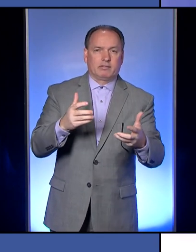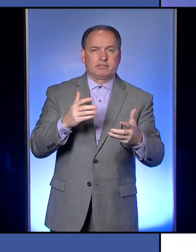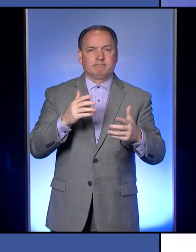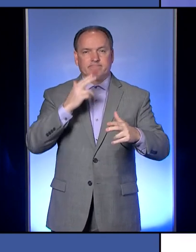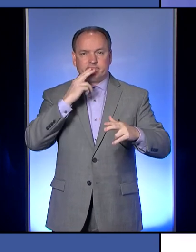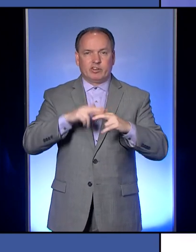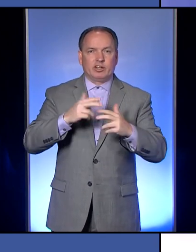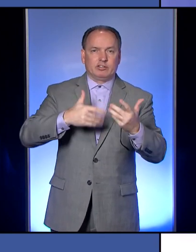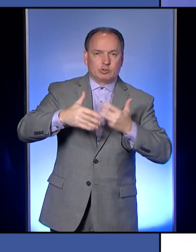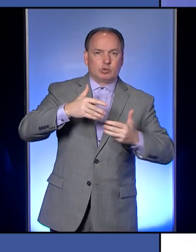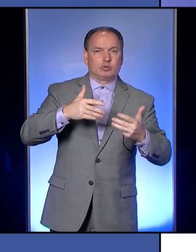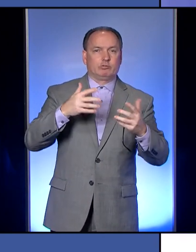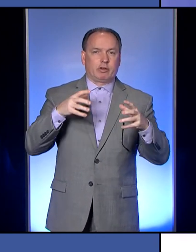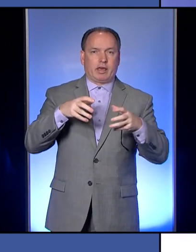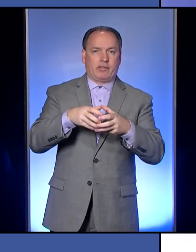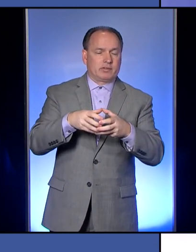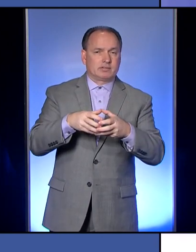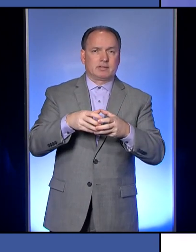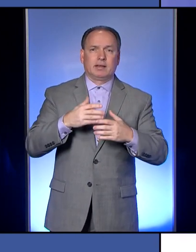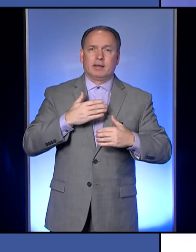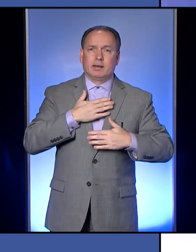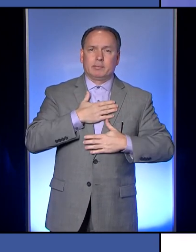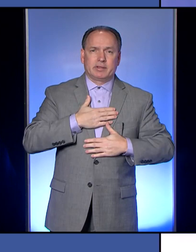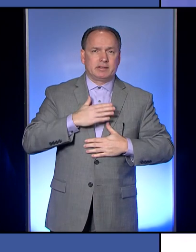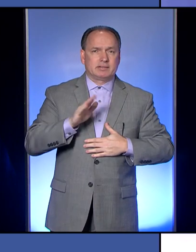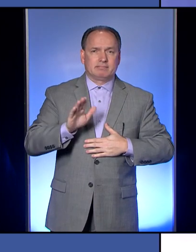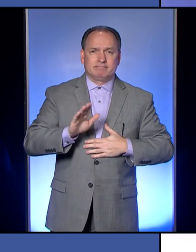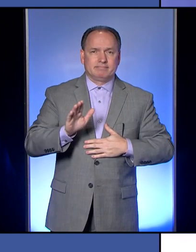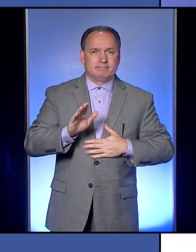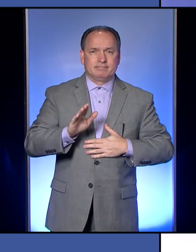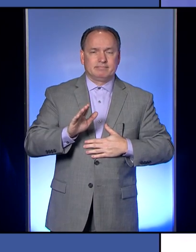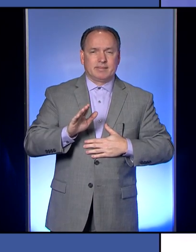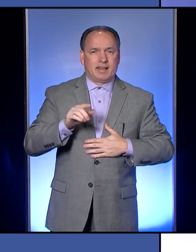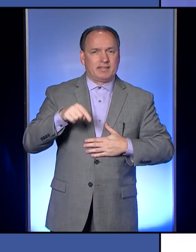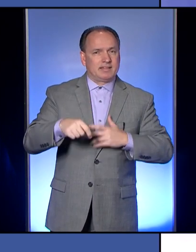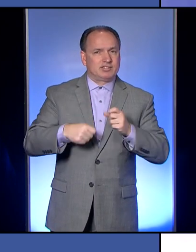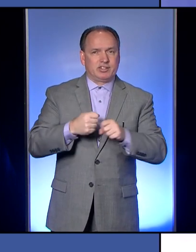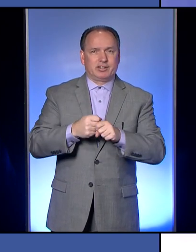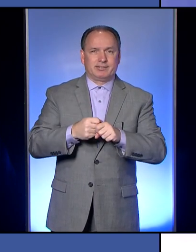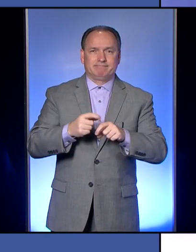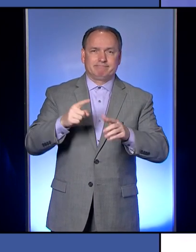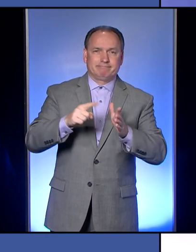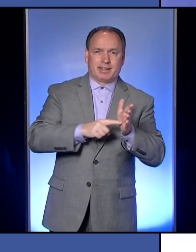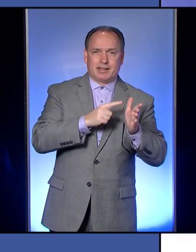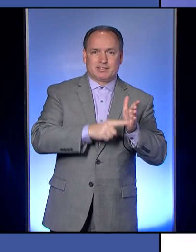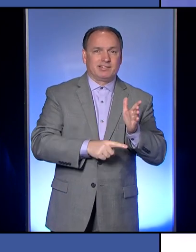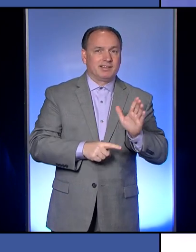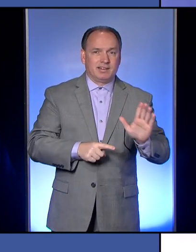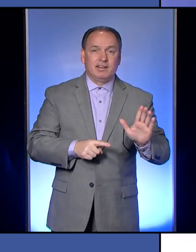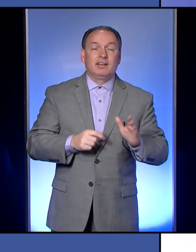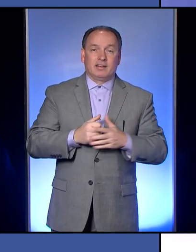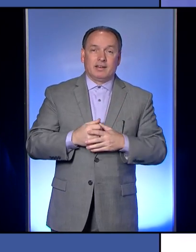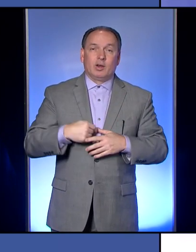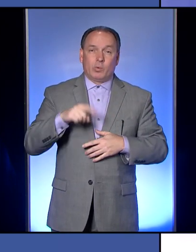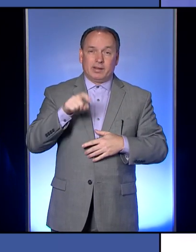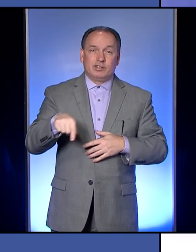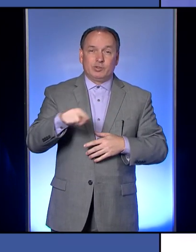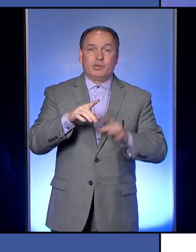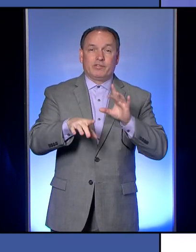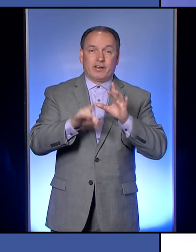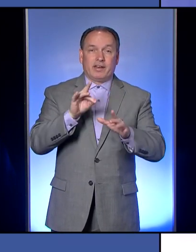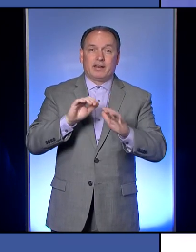those social gatherings. Please don't do that this year. We need you to find ways to